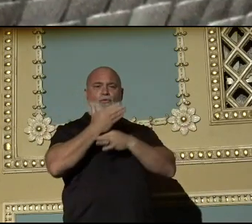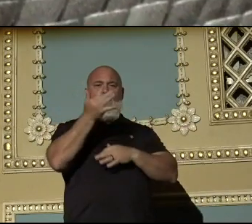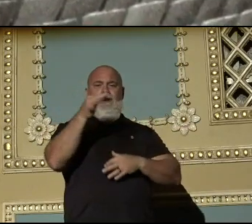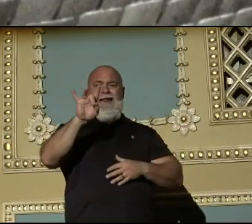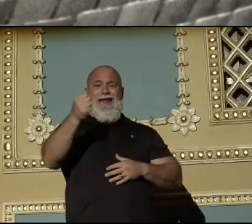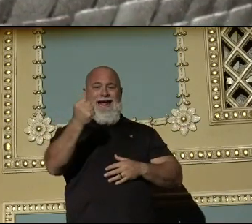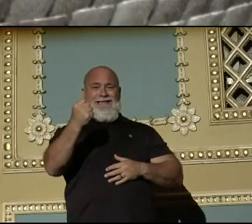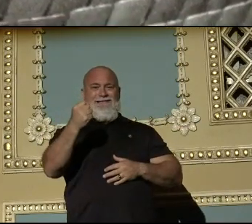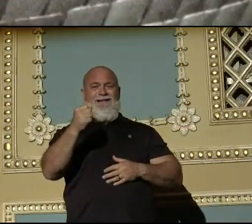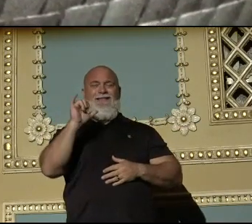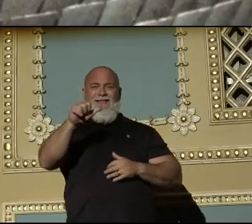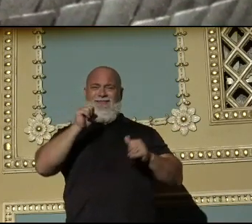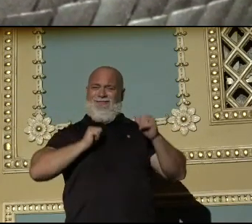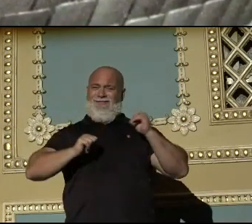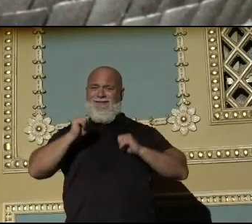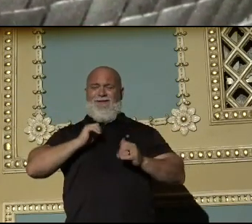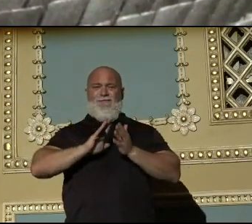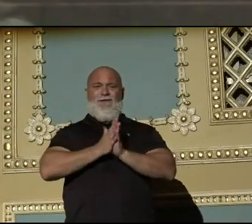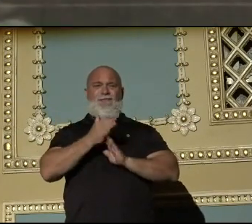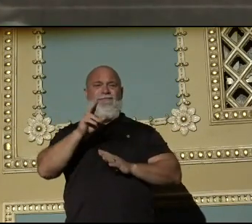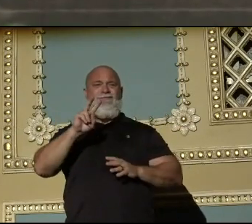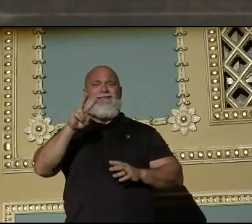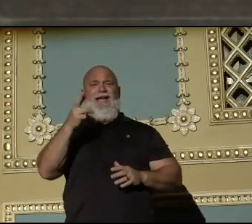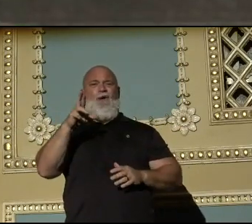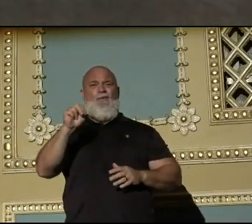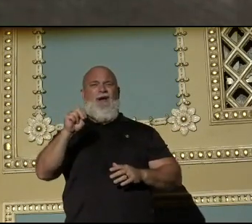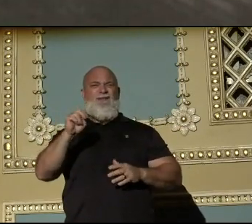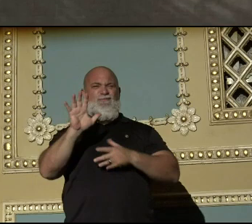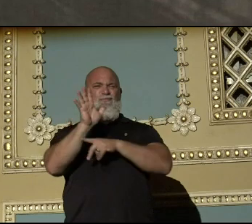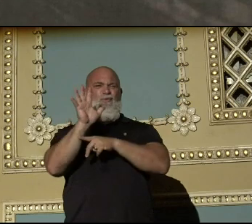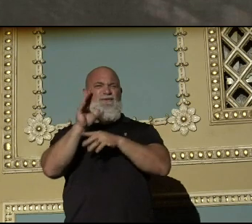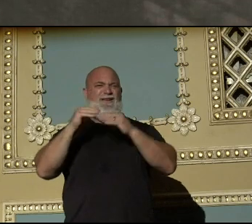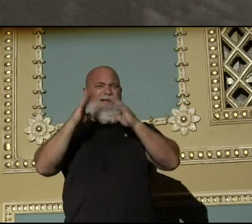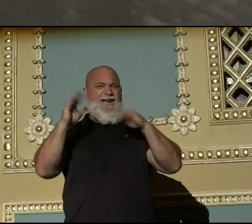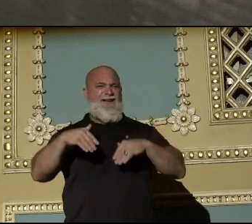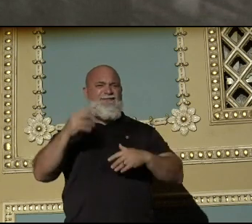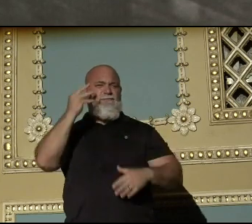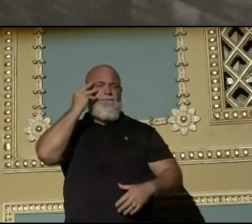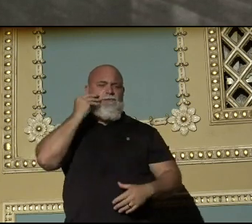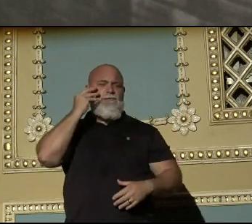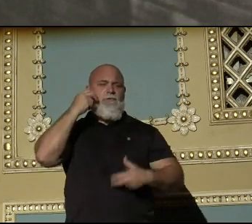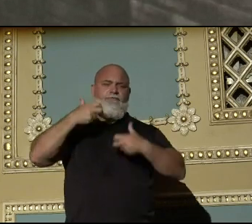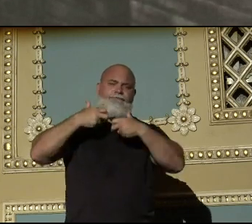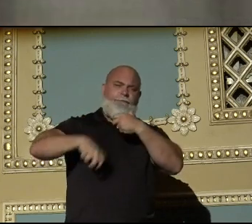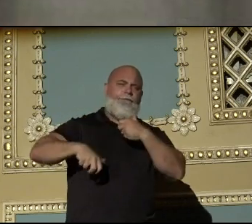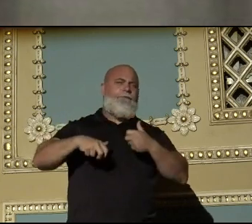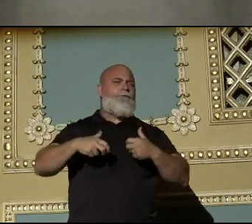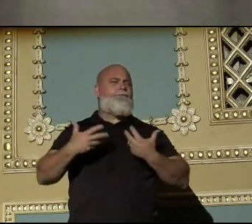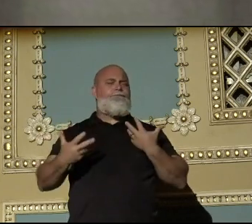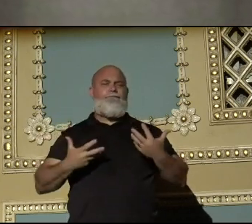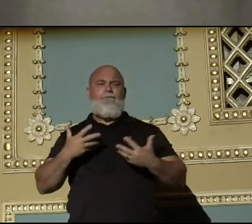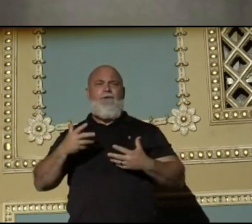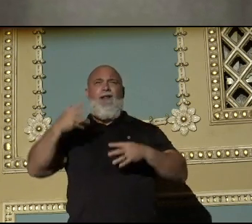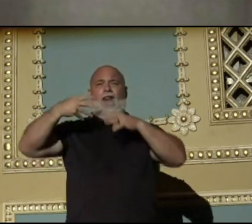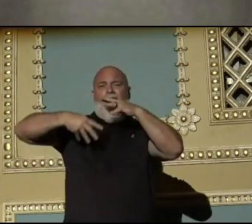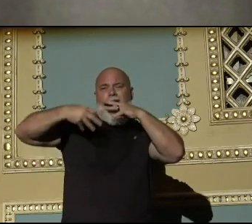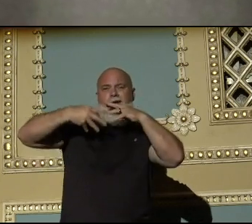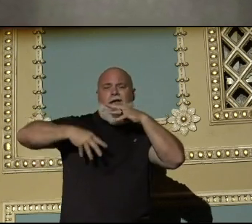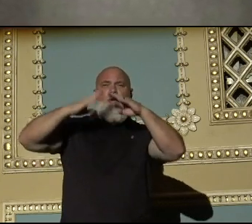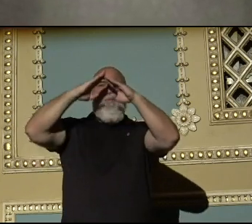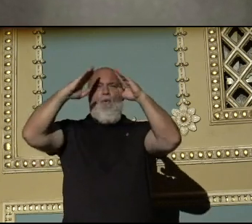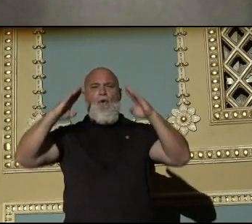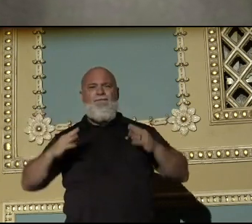the theater had become a second-run movie house and was experiencing a lot of difficulties. A leaky roof, damage from a